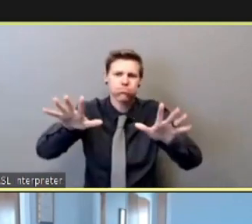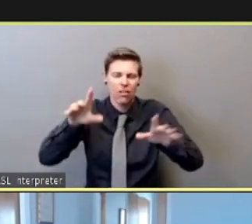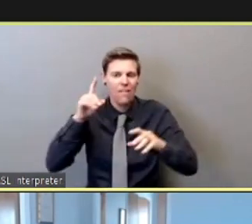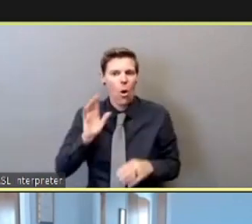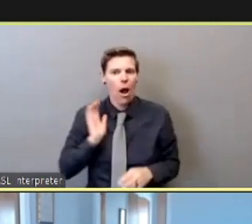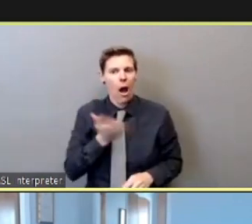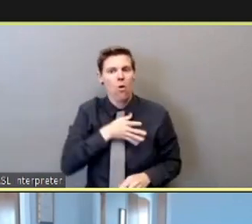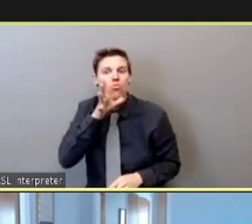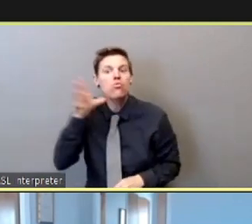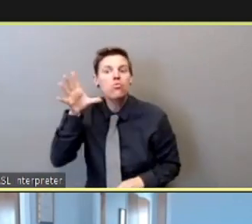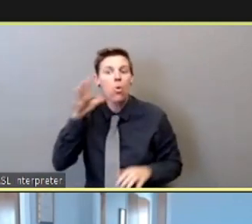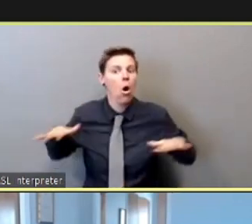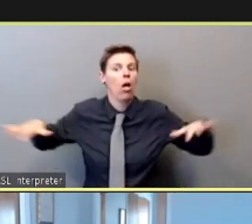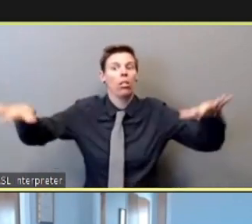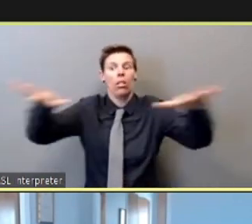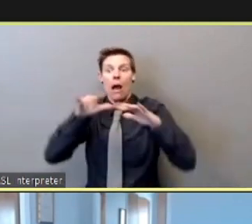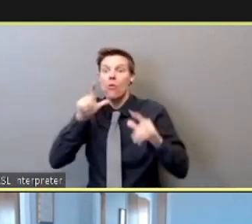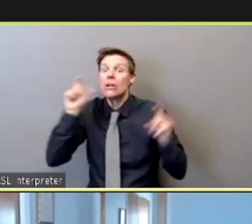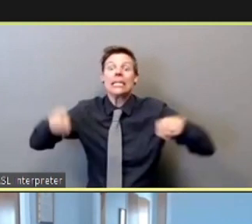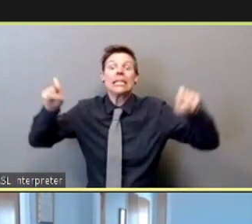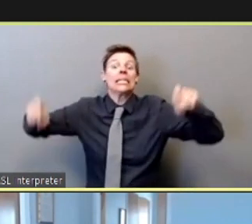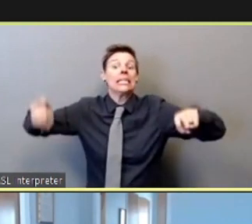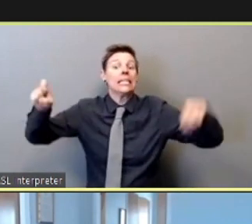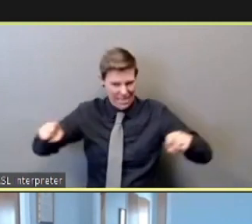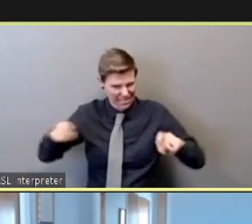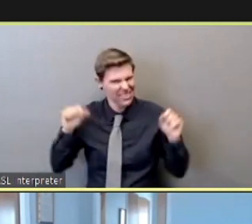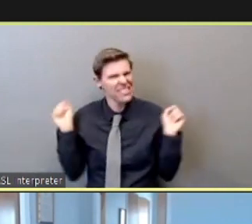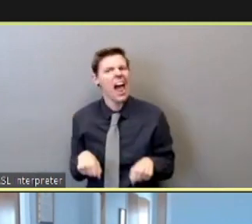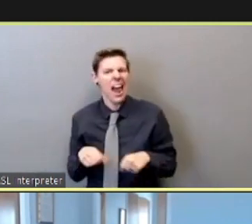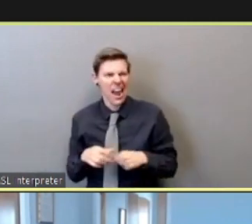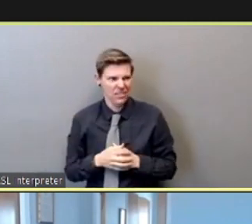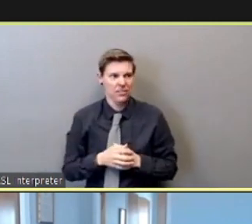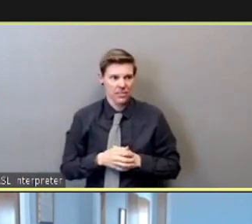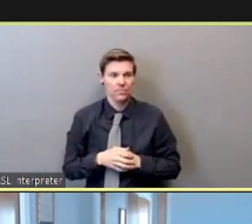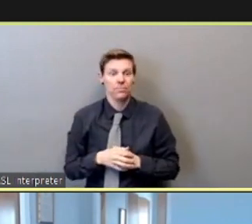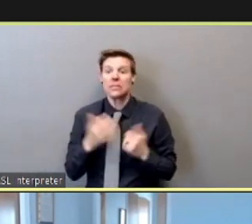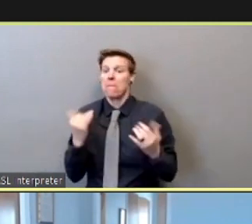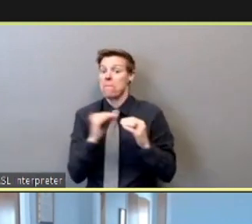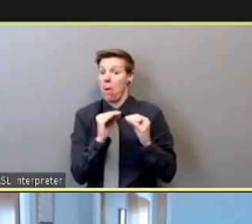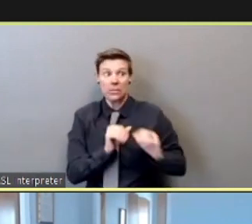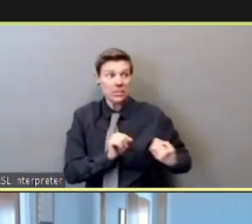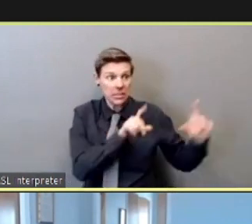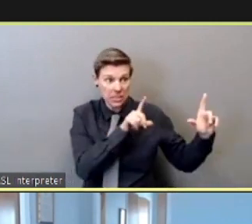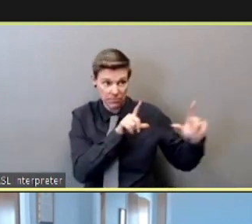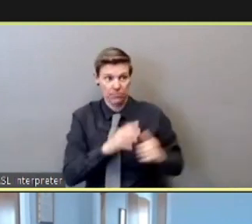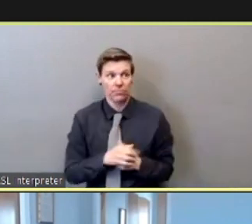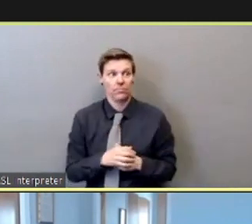please. I want to highlight that there are 3 vaccines.